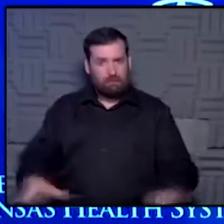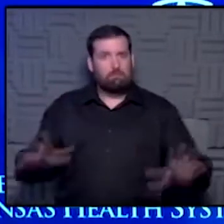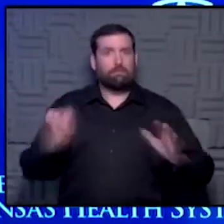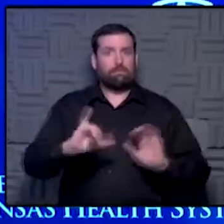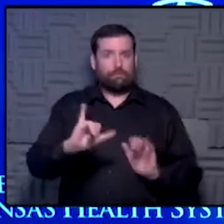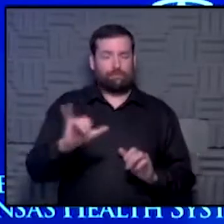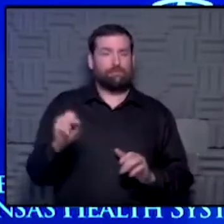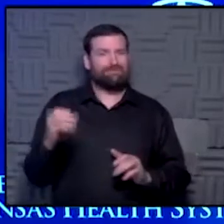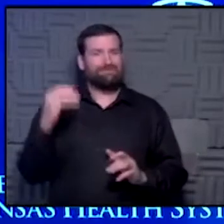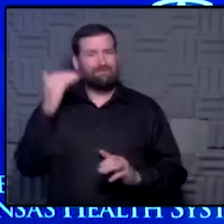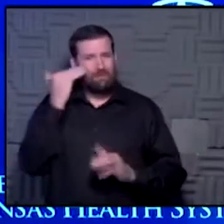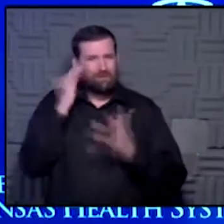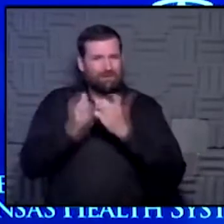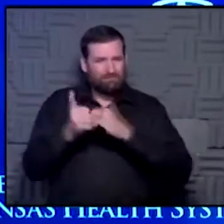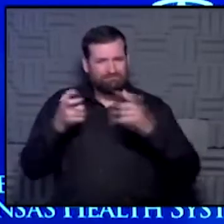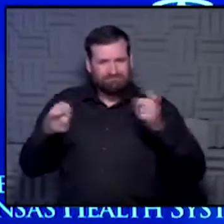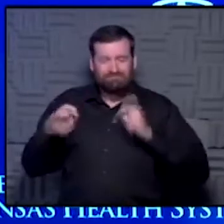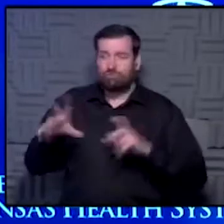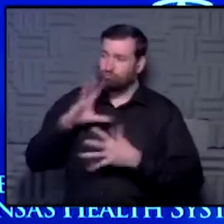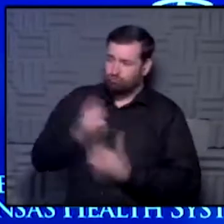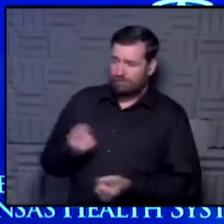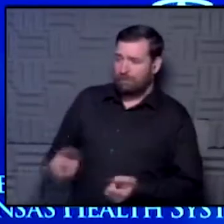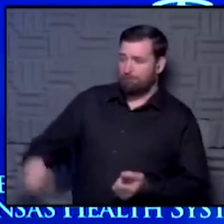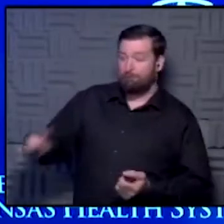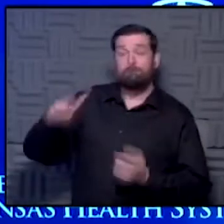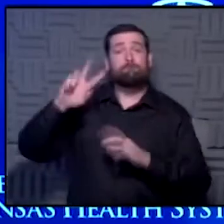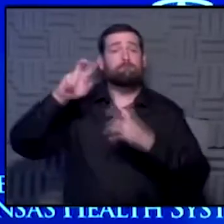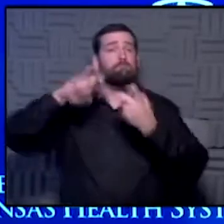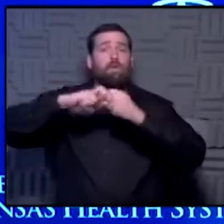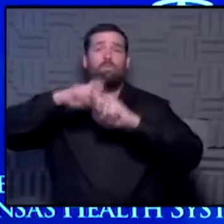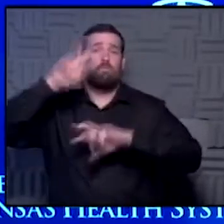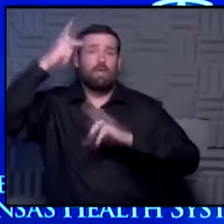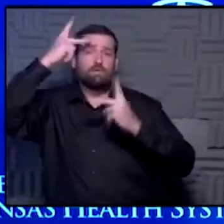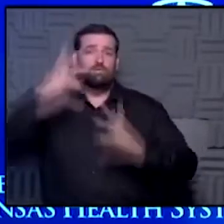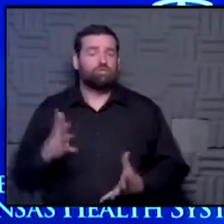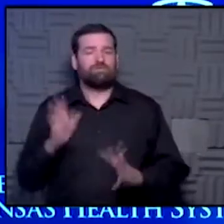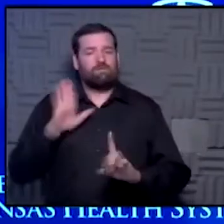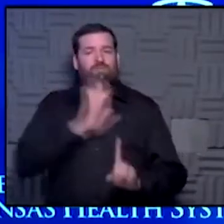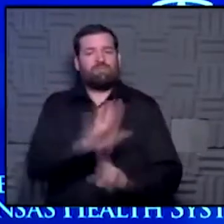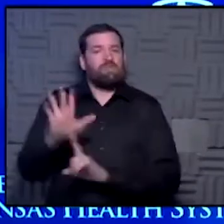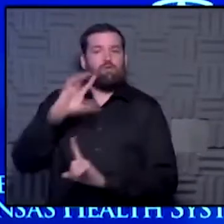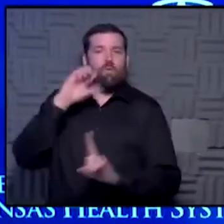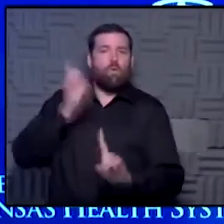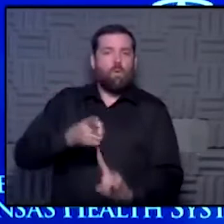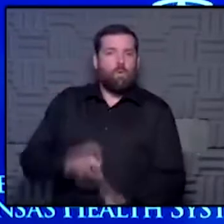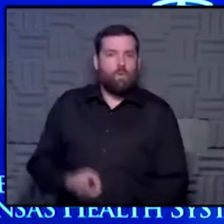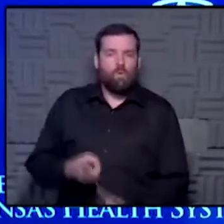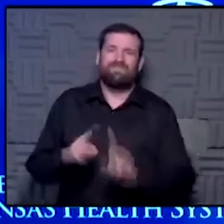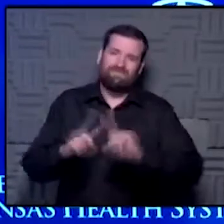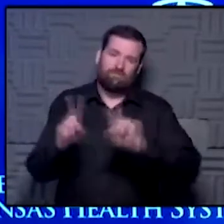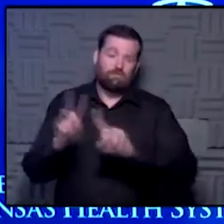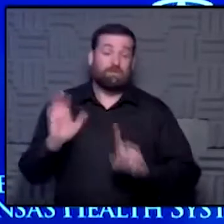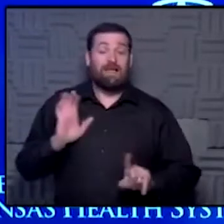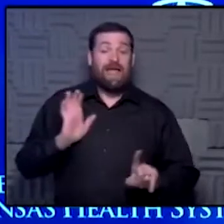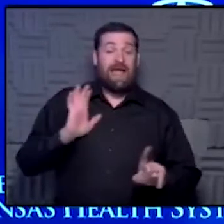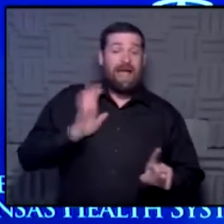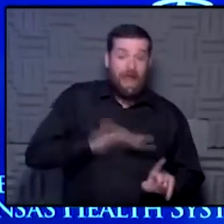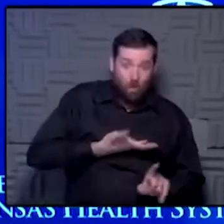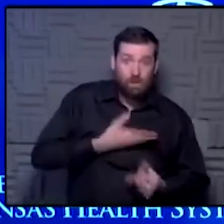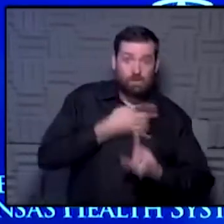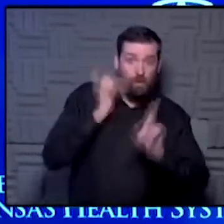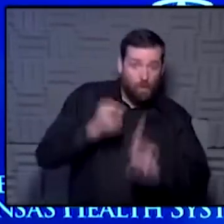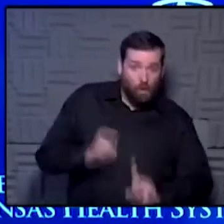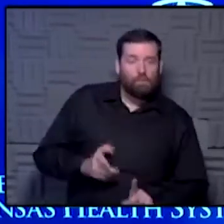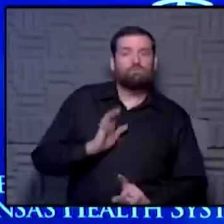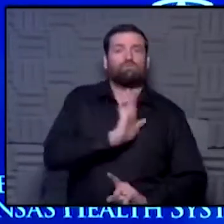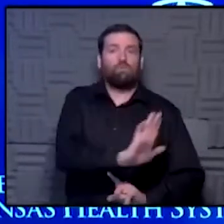kind of voices, and I trust them. And the problem with politicians is that they're going to have different objectives. Our objective is your health, and we're going